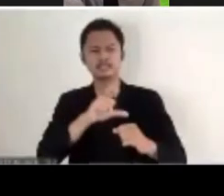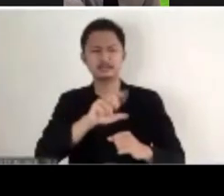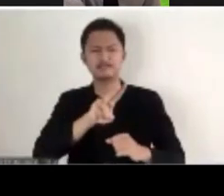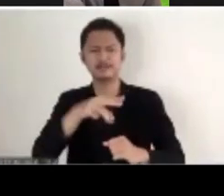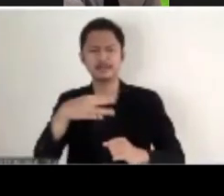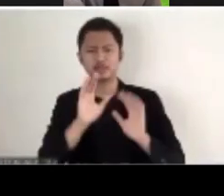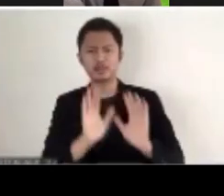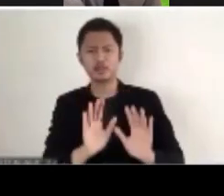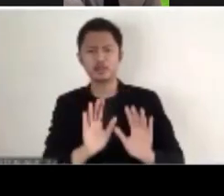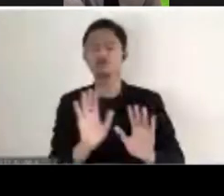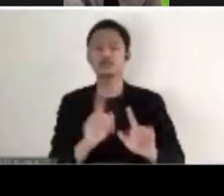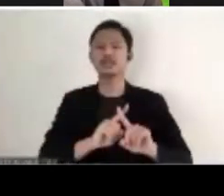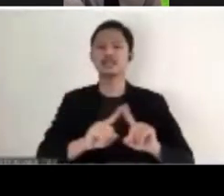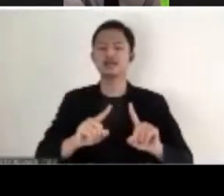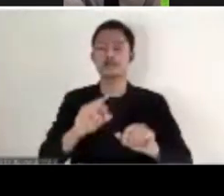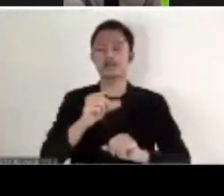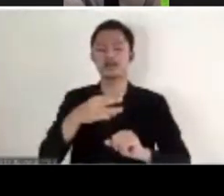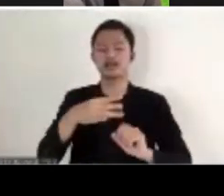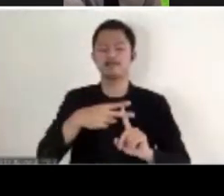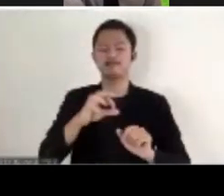pom pom